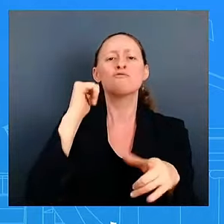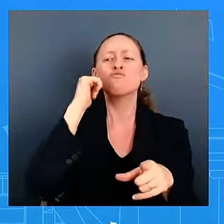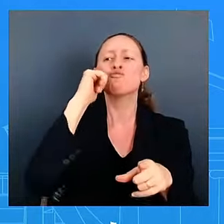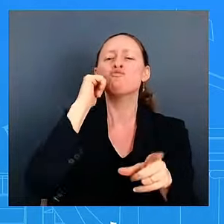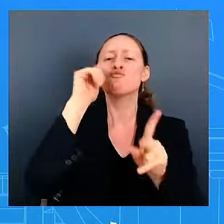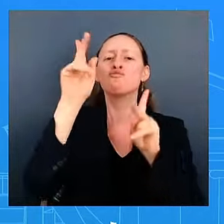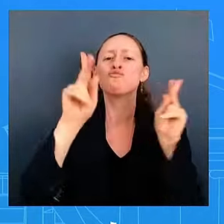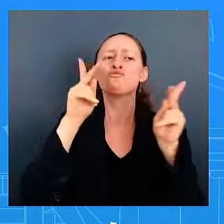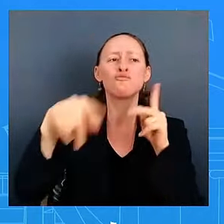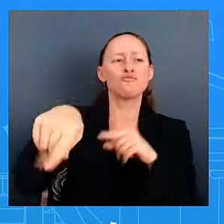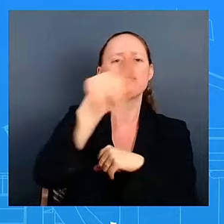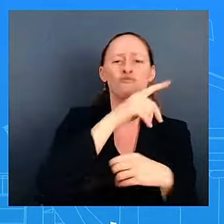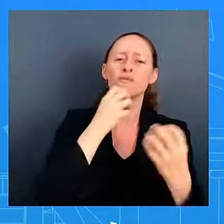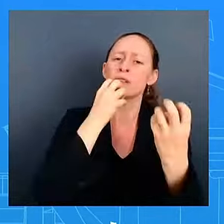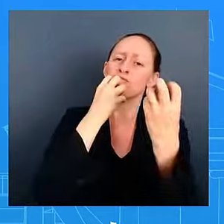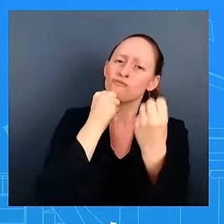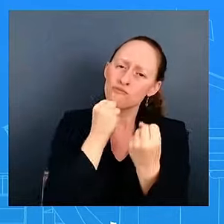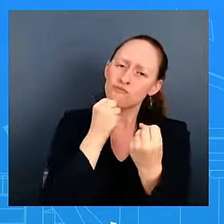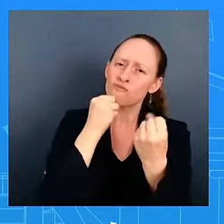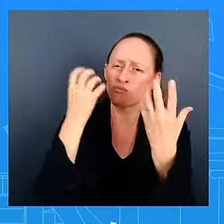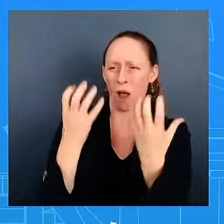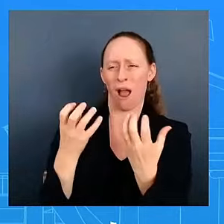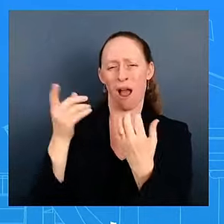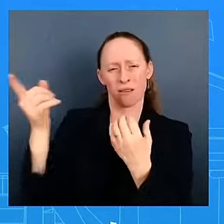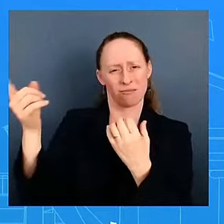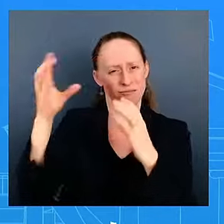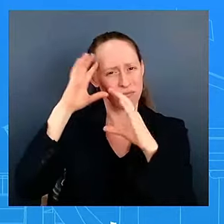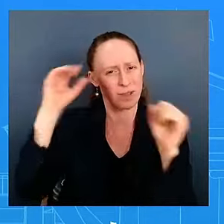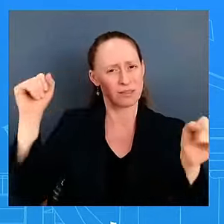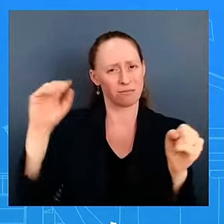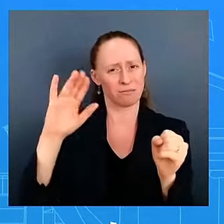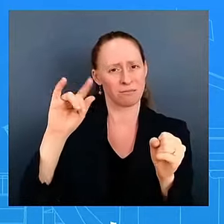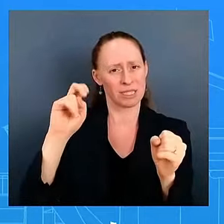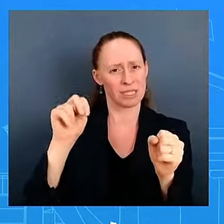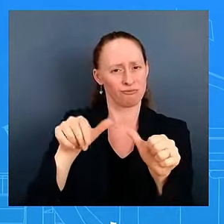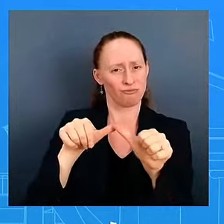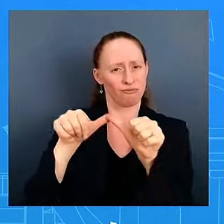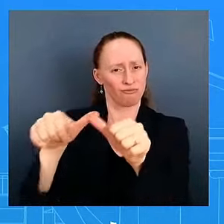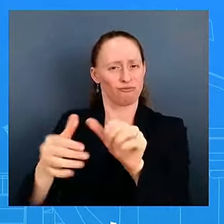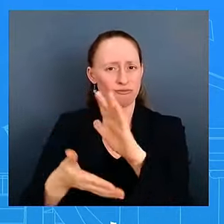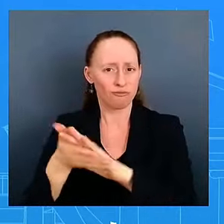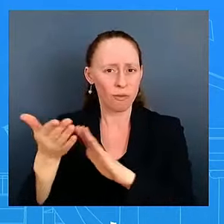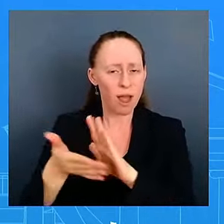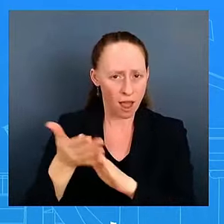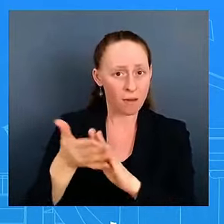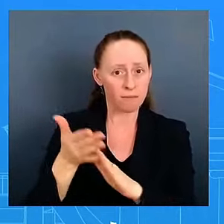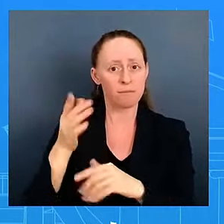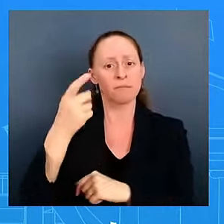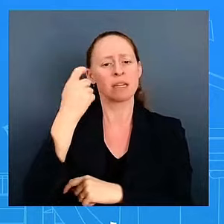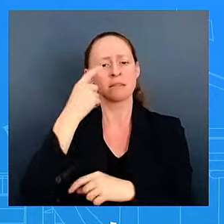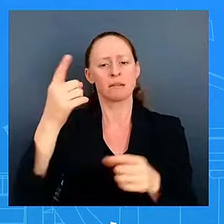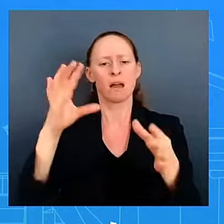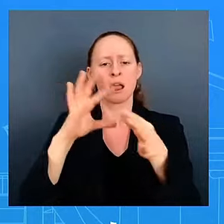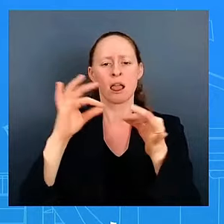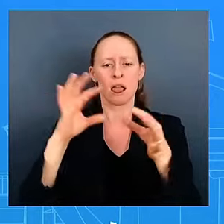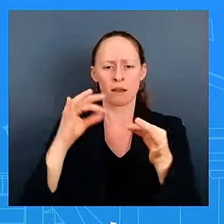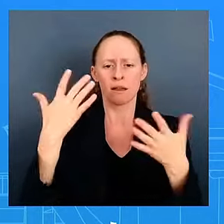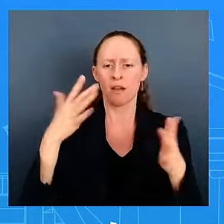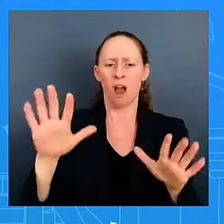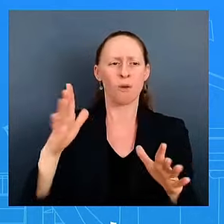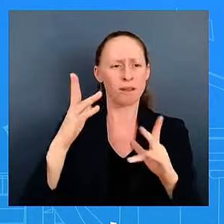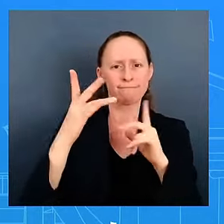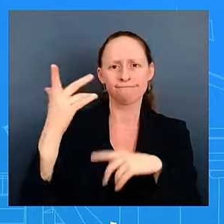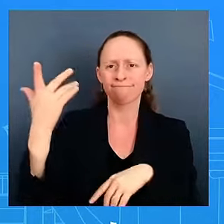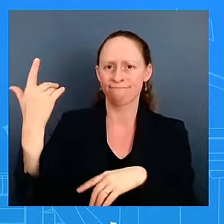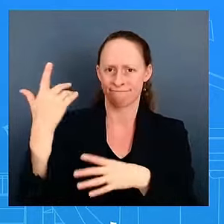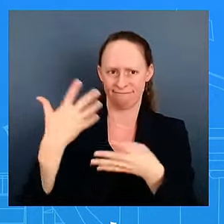you've rattled off a long list of campaigning engagements that he's had over the last 10 or so days since the